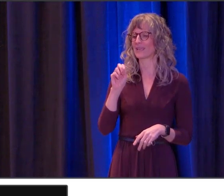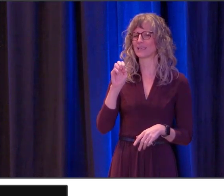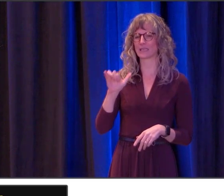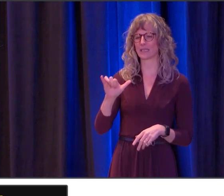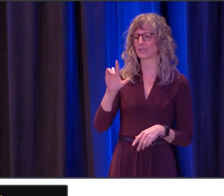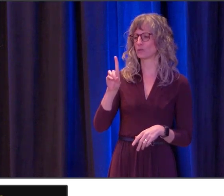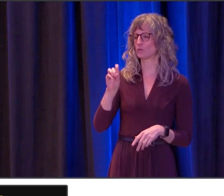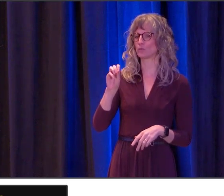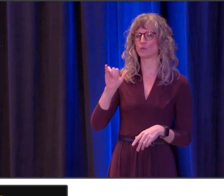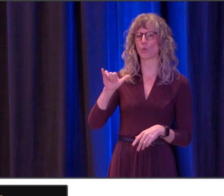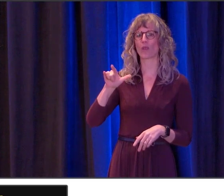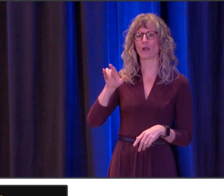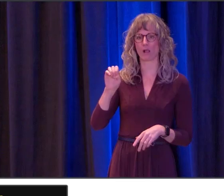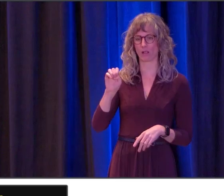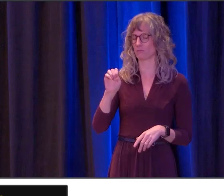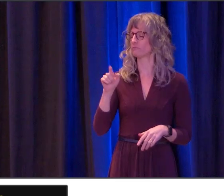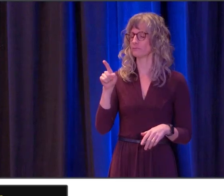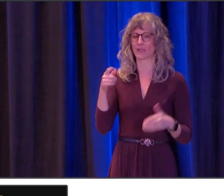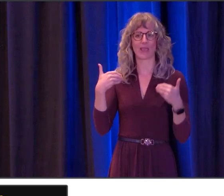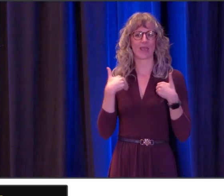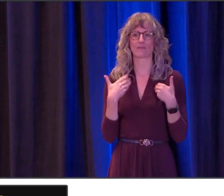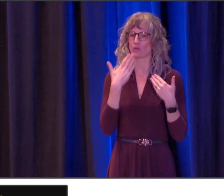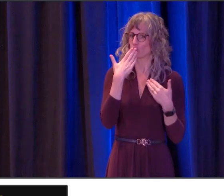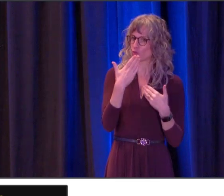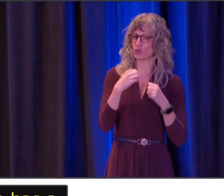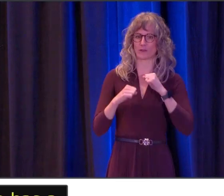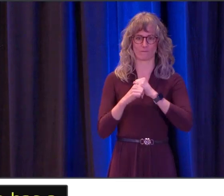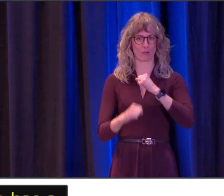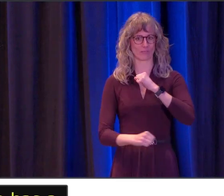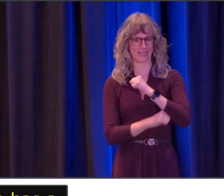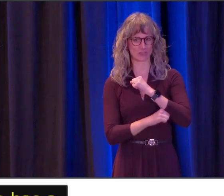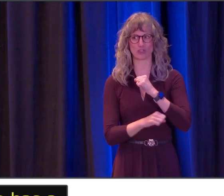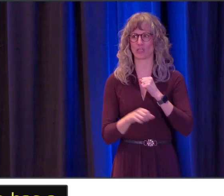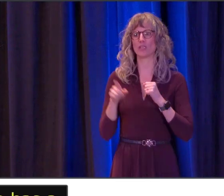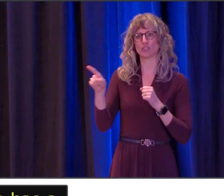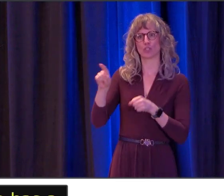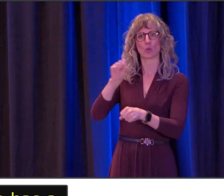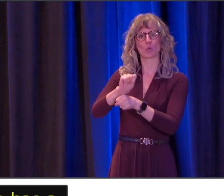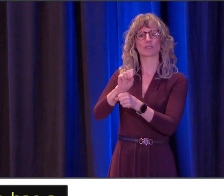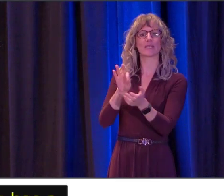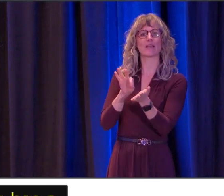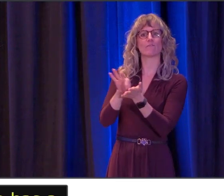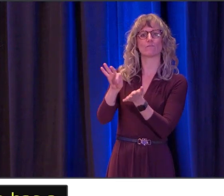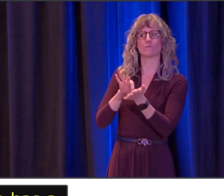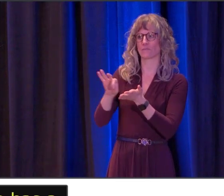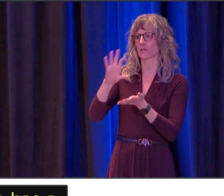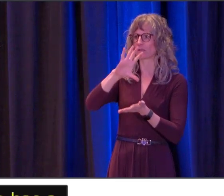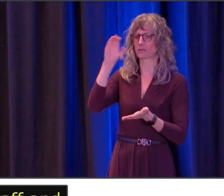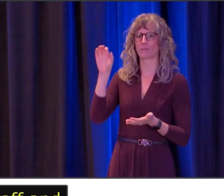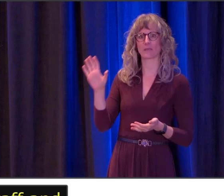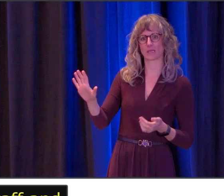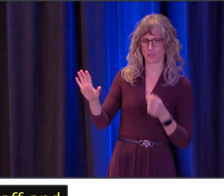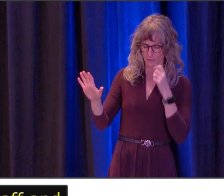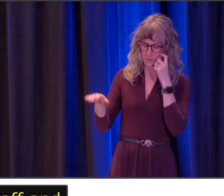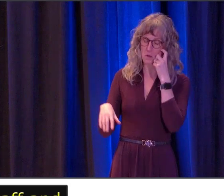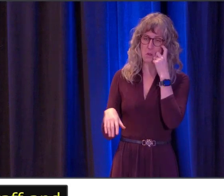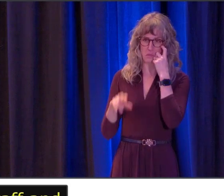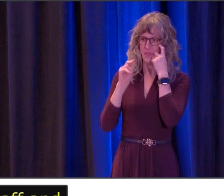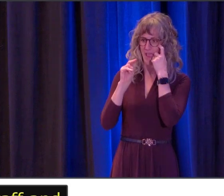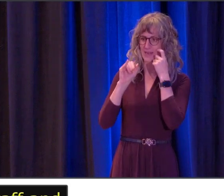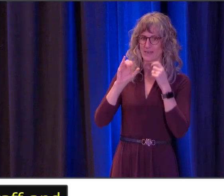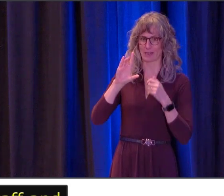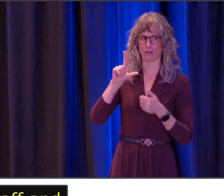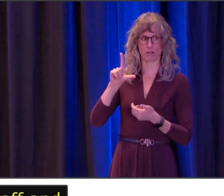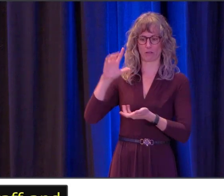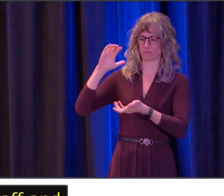from the staff and then the new outside accounting firm that Nickel has solicited and has been working